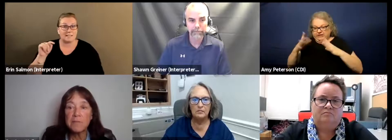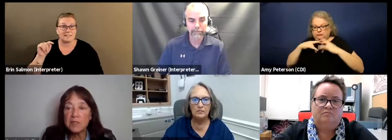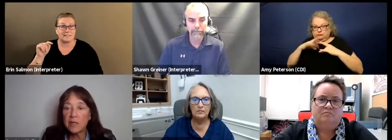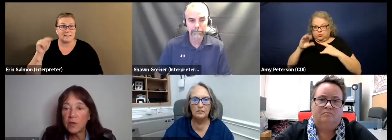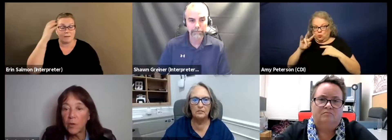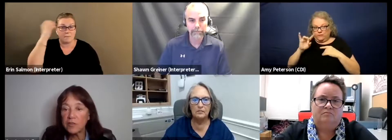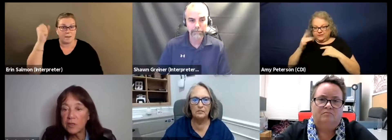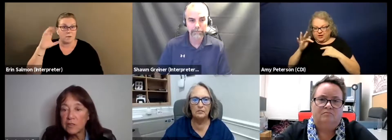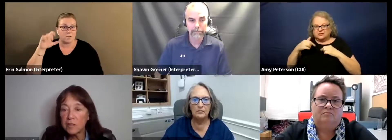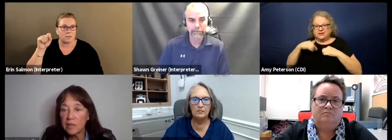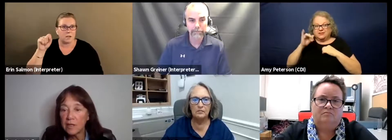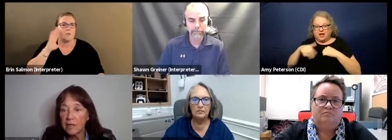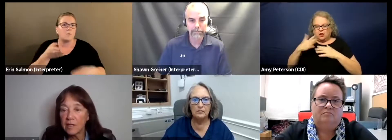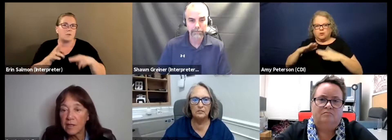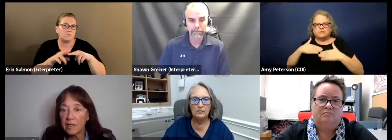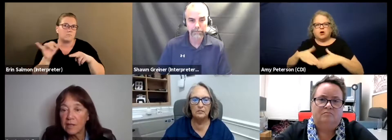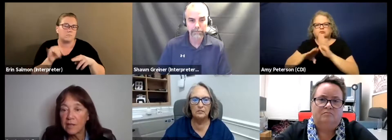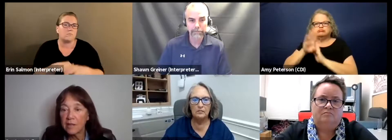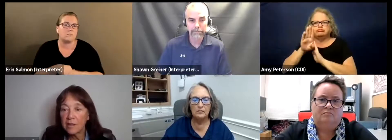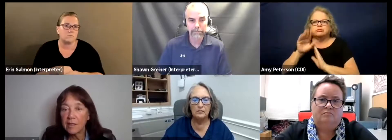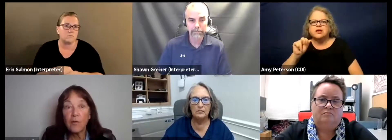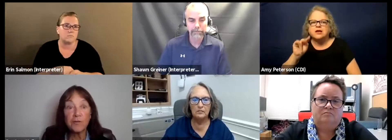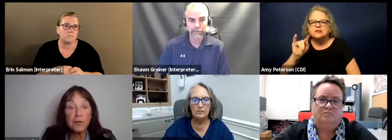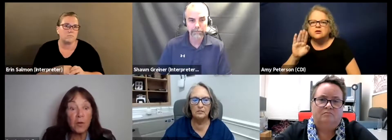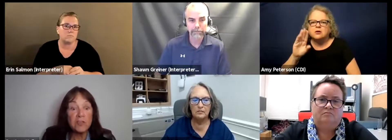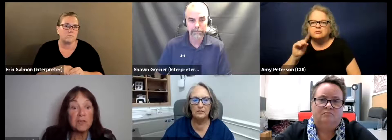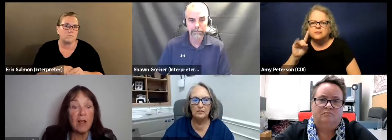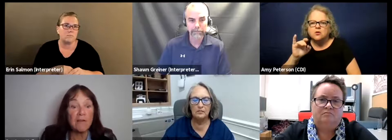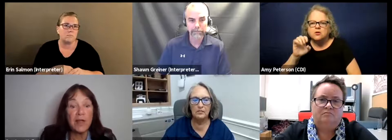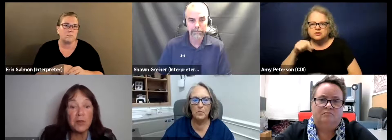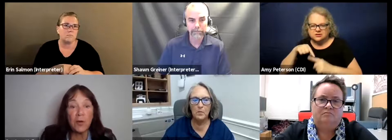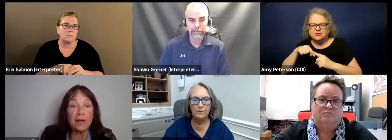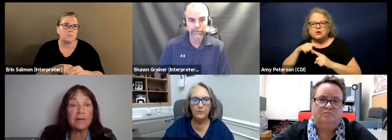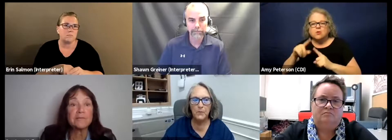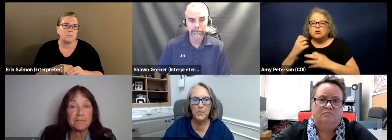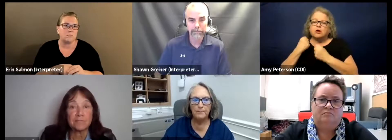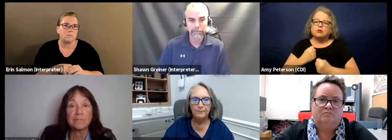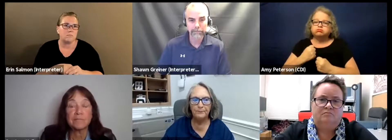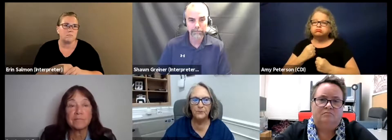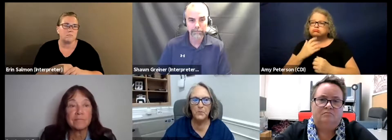Did I miss any questions? Oh, if you got questions live, that'd be great.